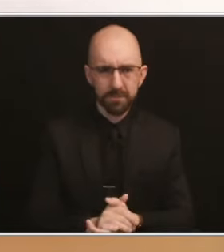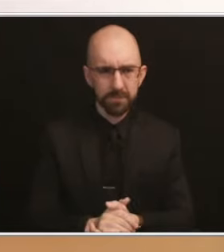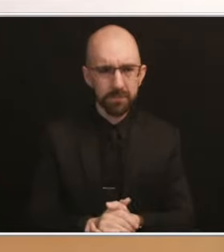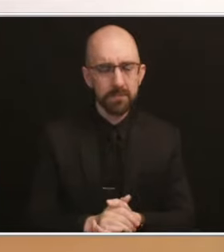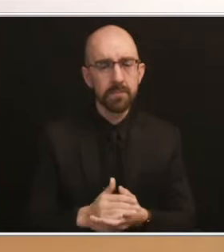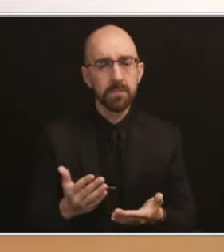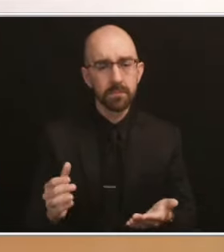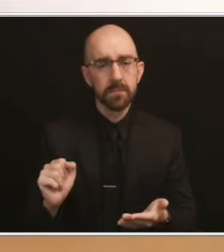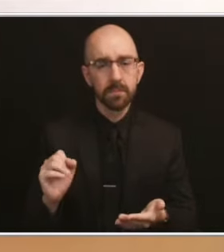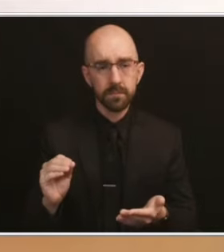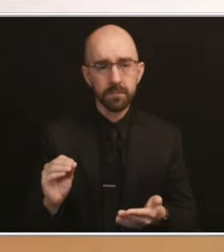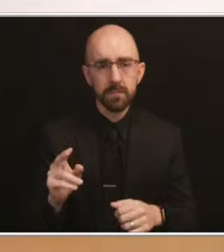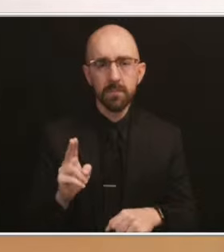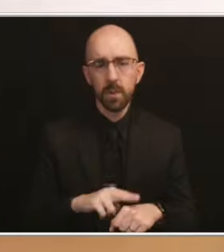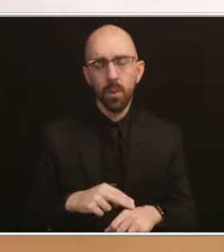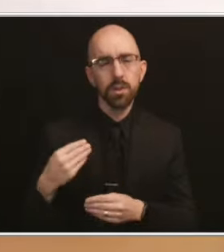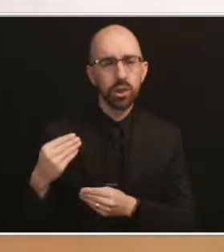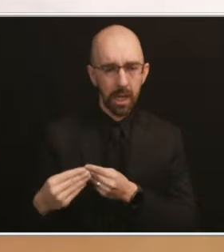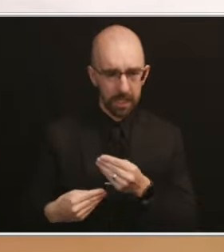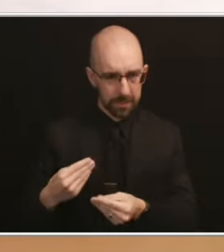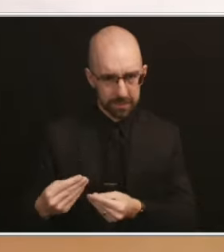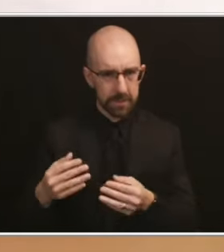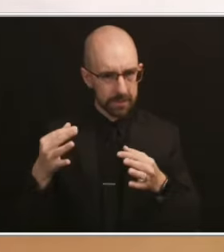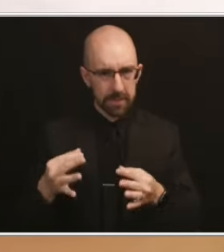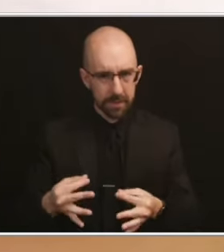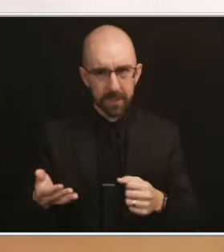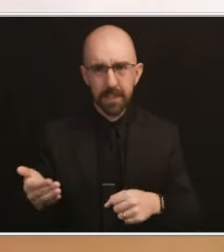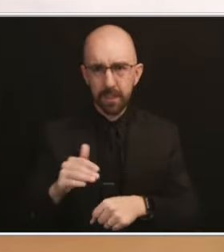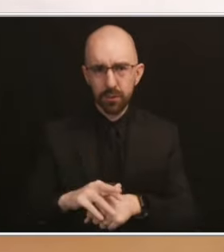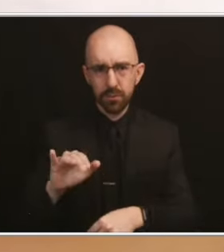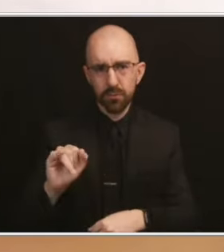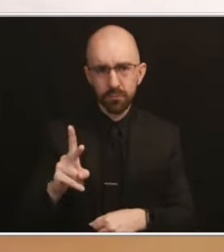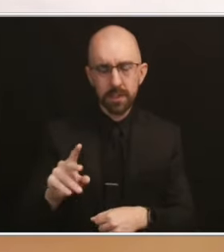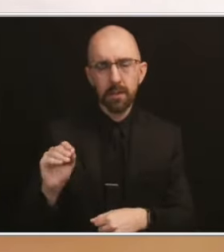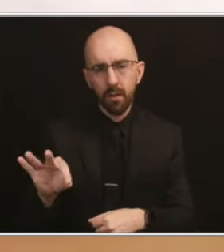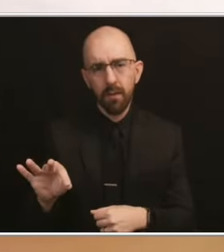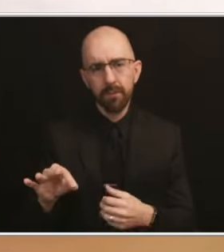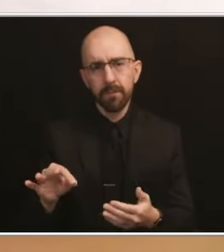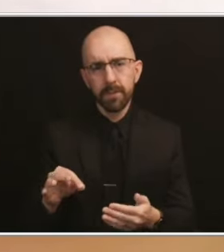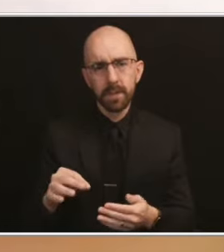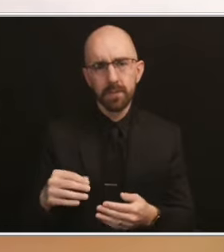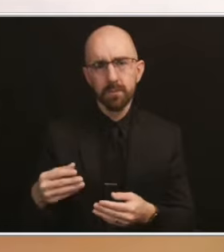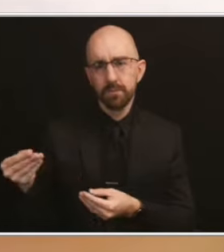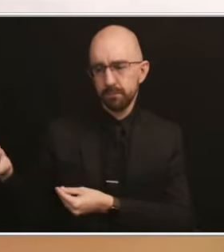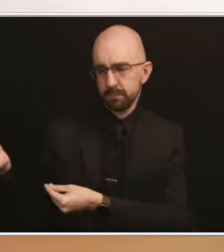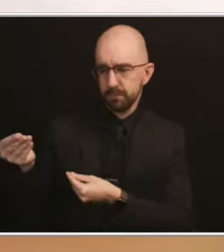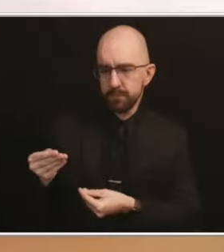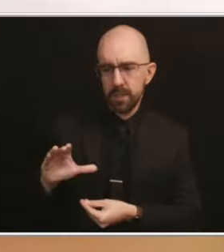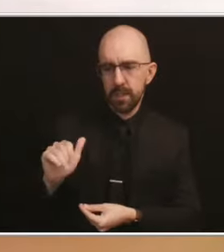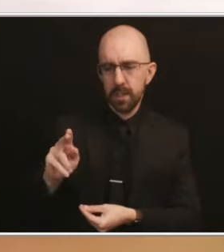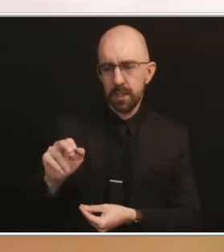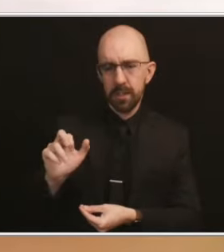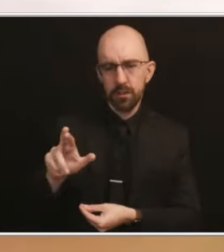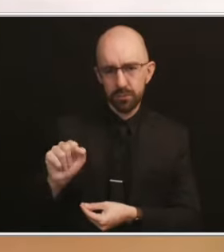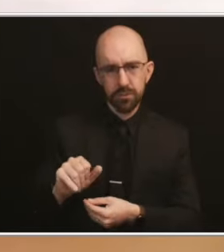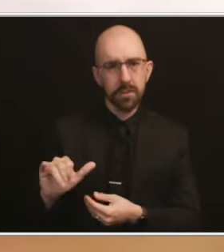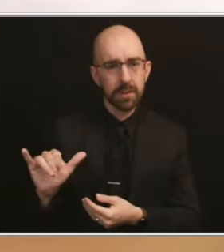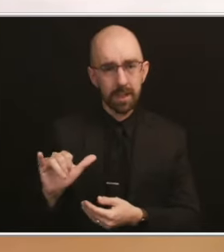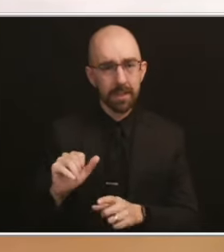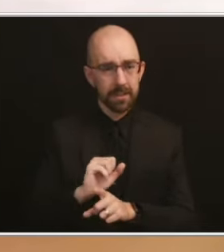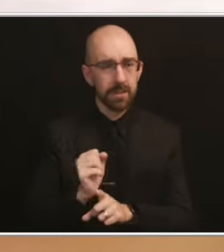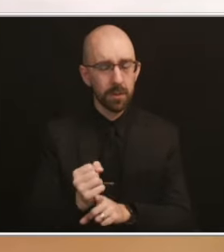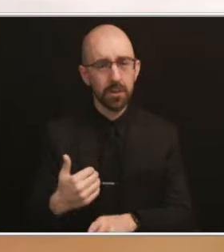So, of course, genetics definitely increases your risk of inherited cancers, like situations